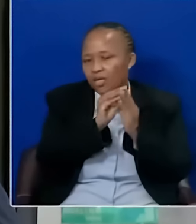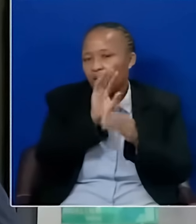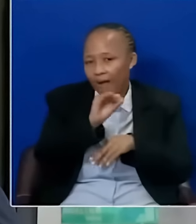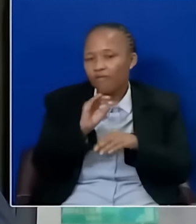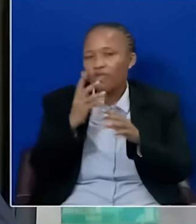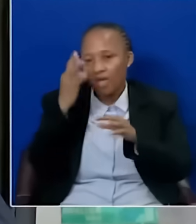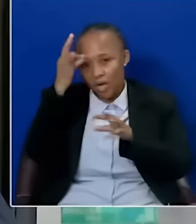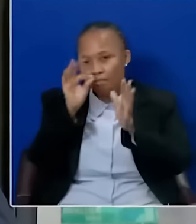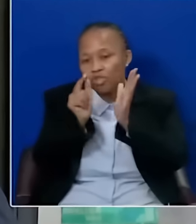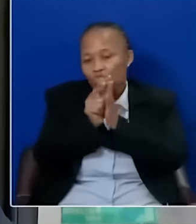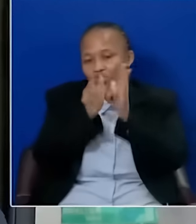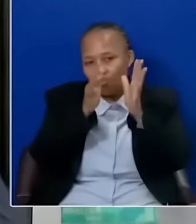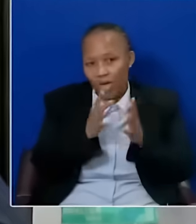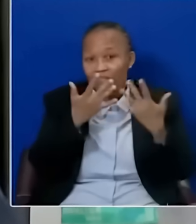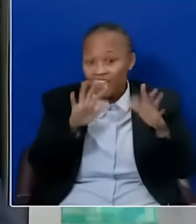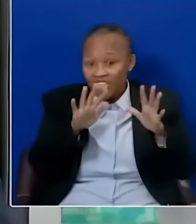after that consultation, Commissioners.